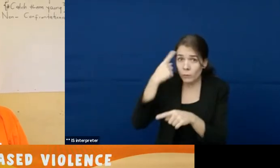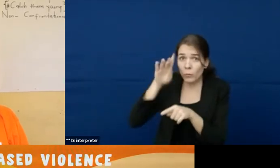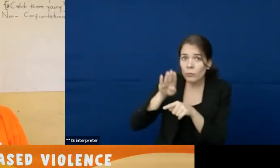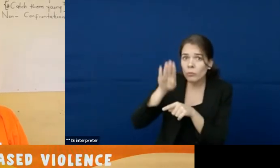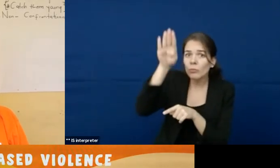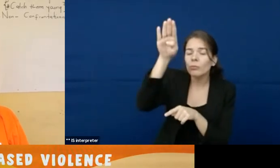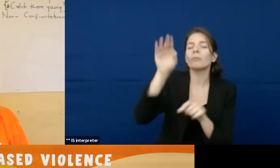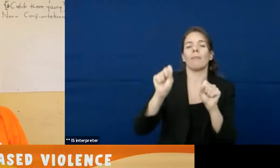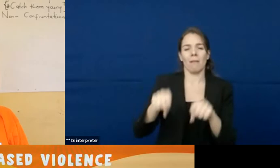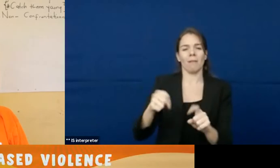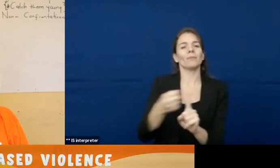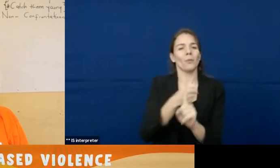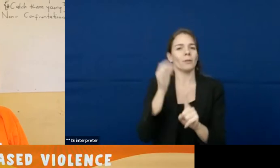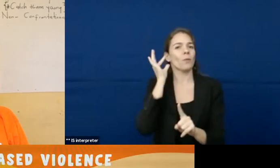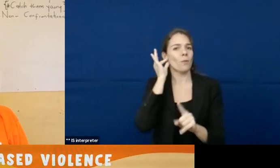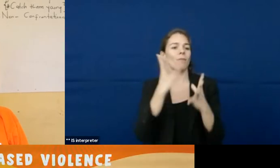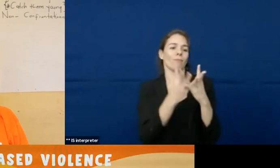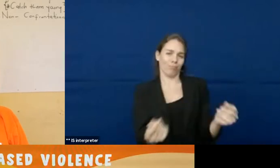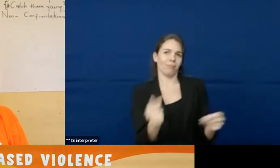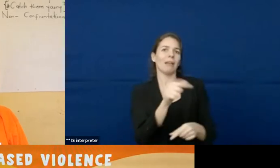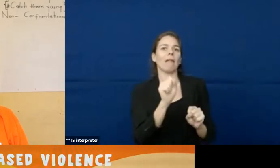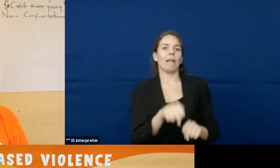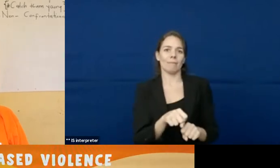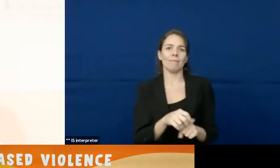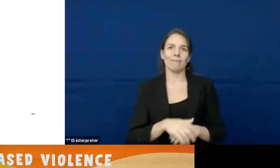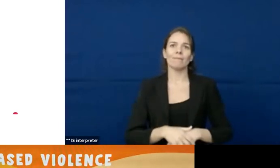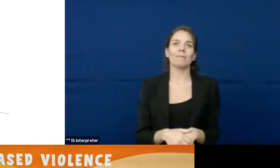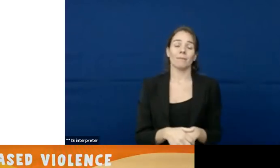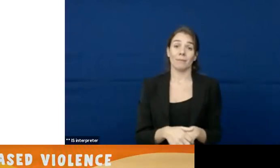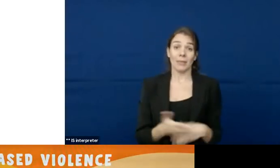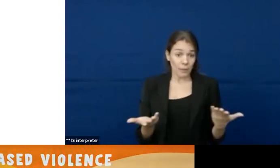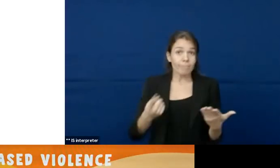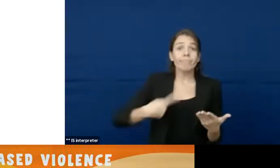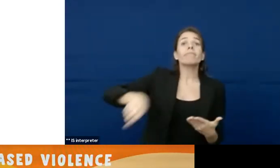violence against women and girls globally. Thank you.